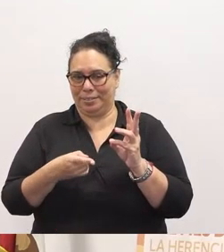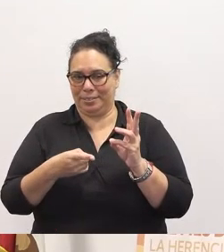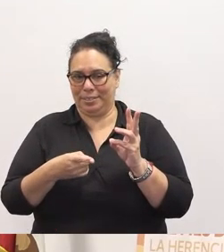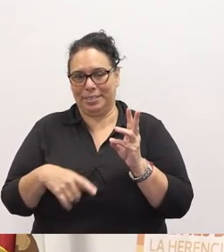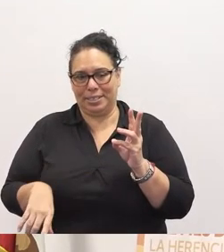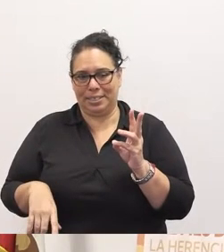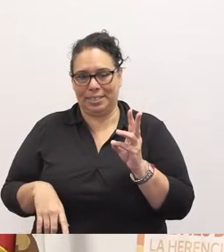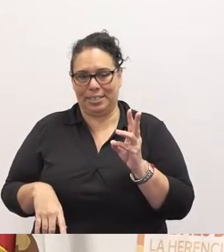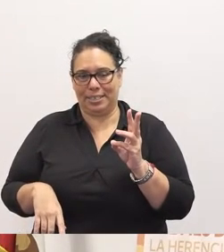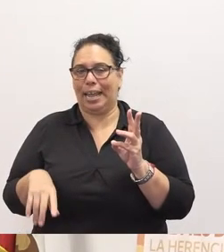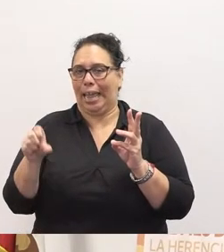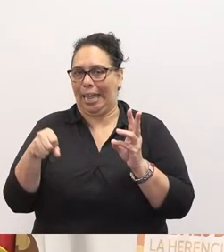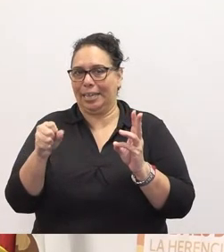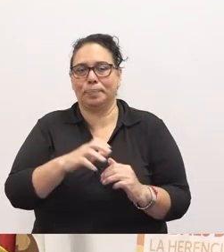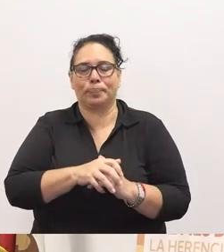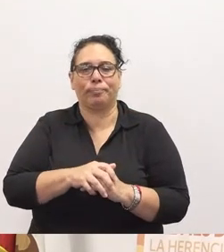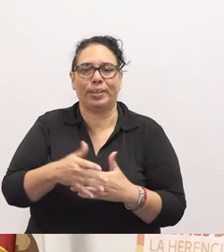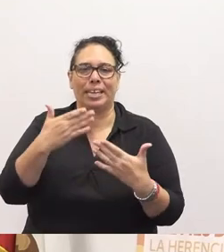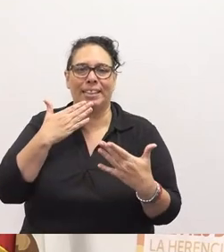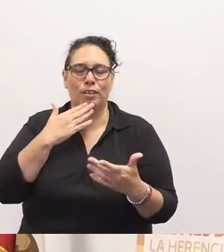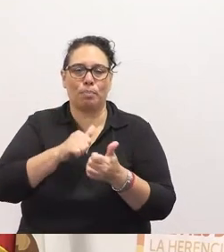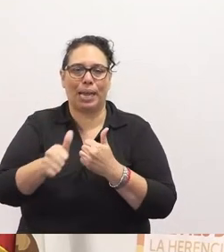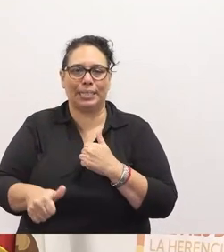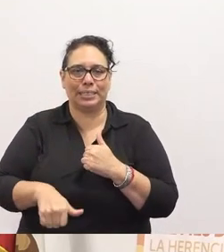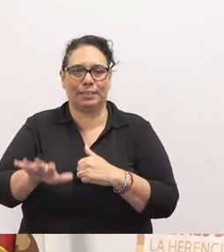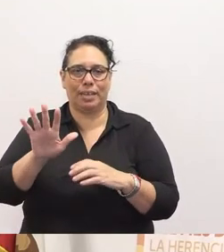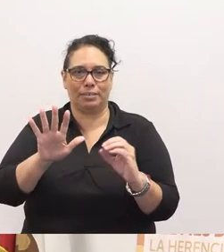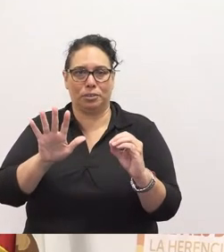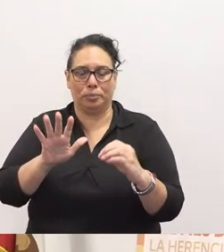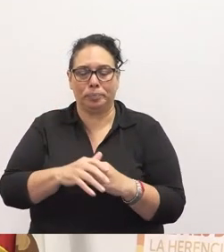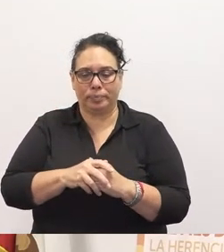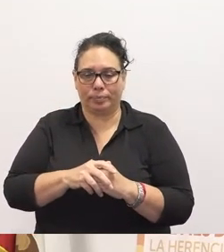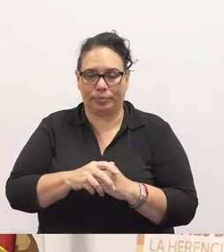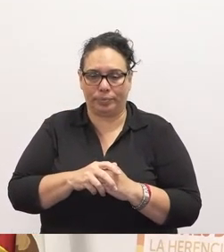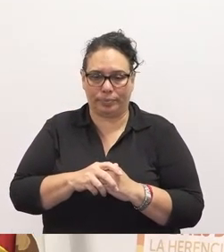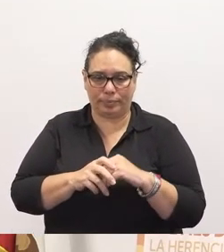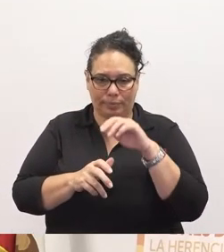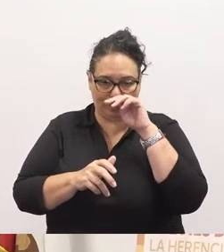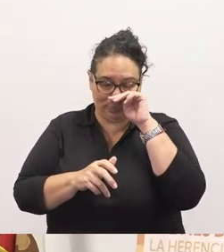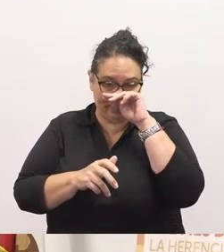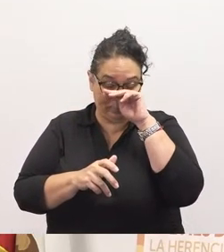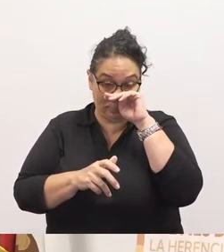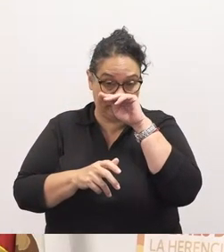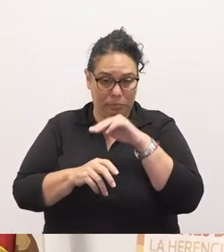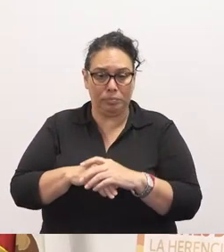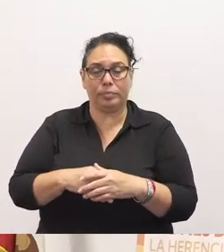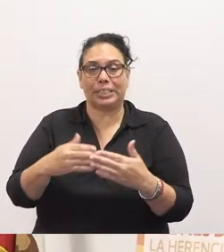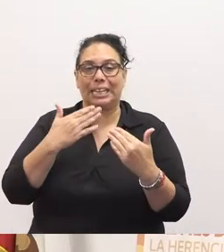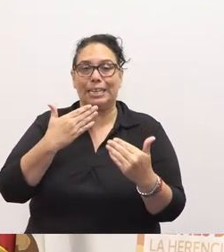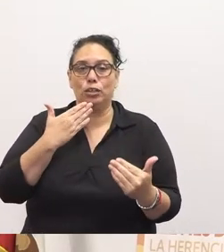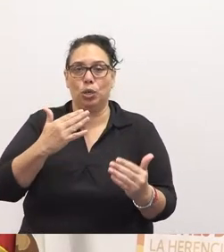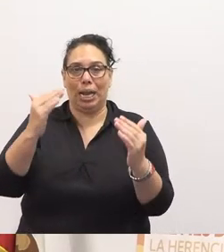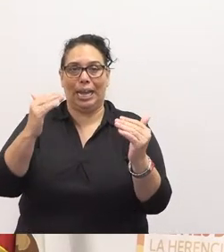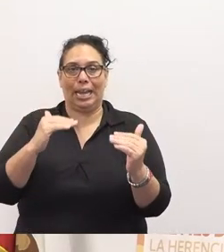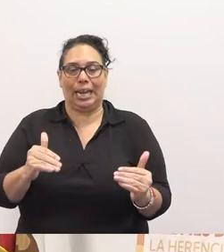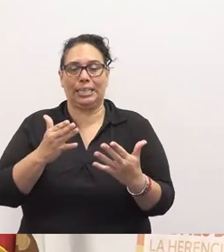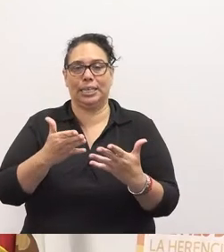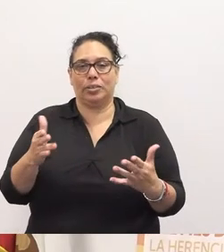vote? Aye. Thank you, that passes 5-0. Thank you. Next, we have